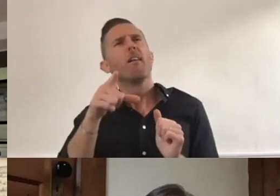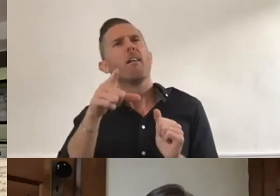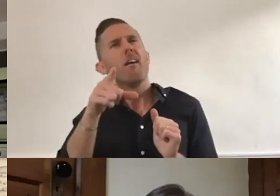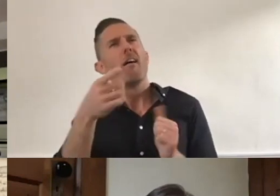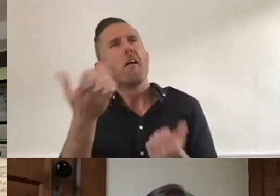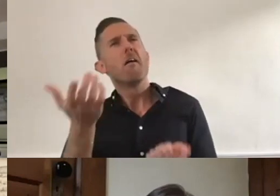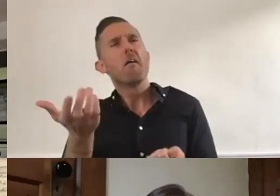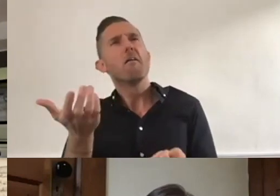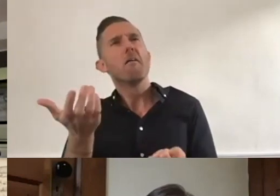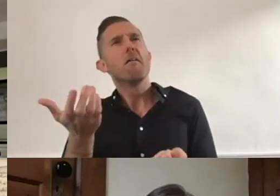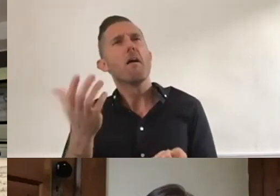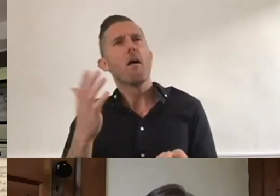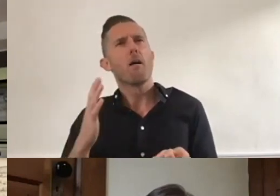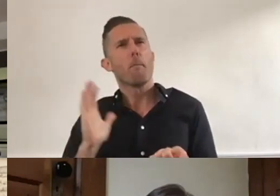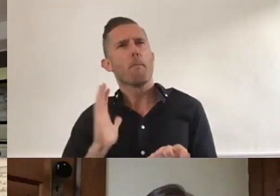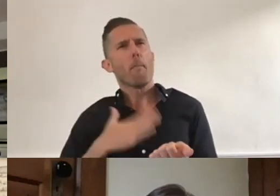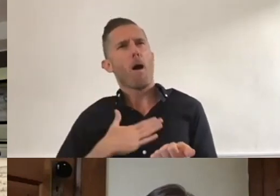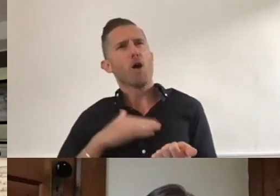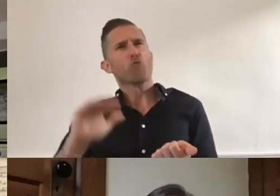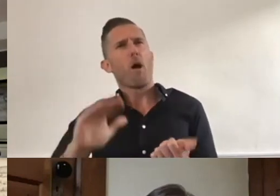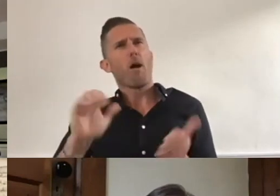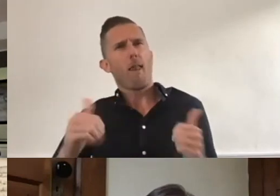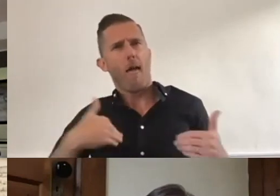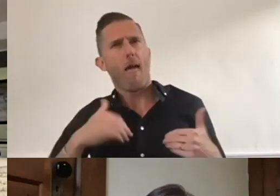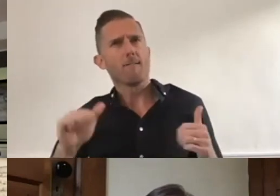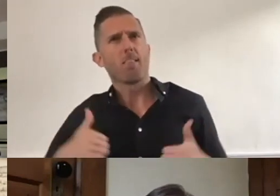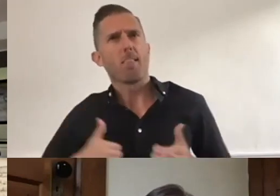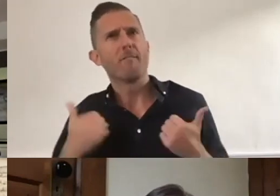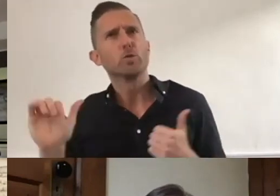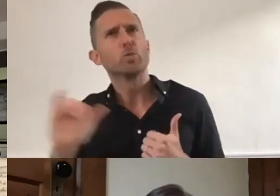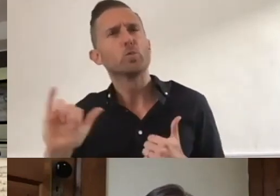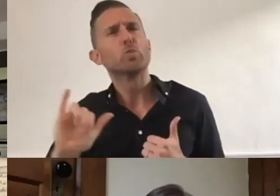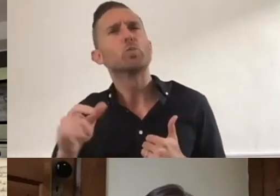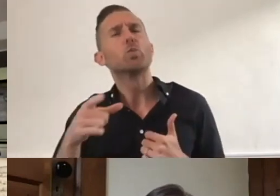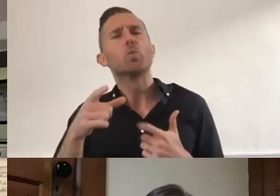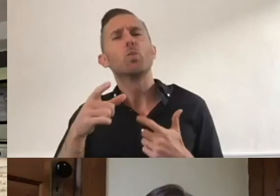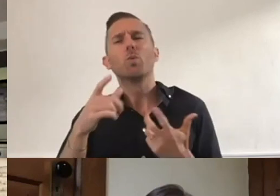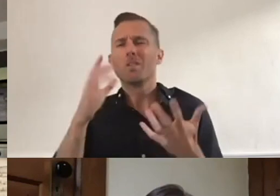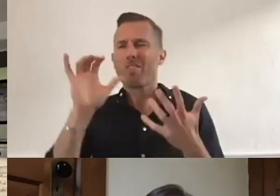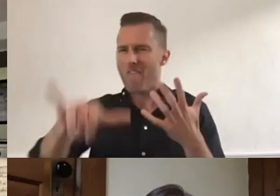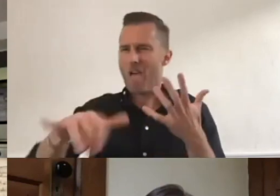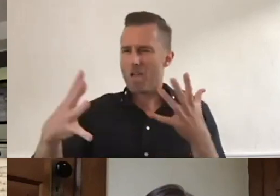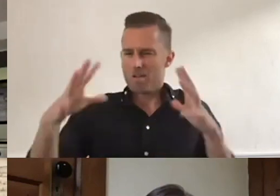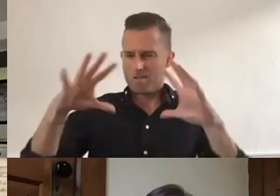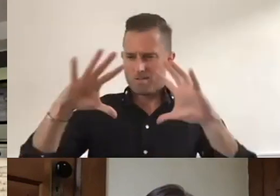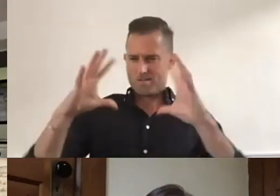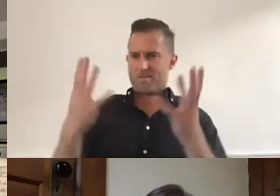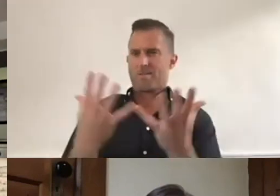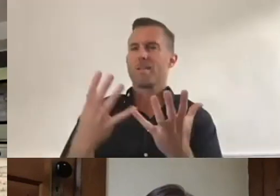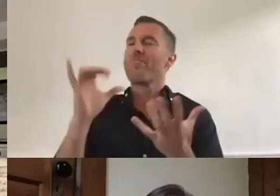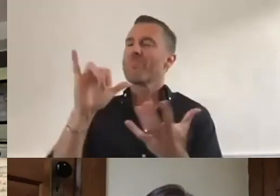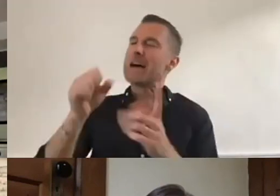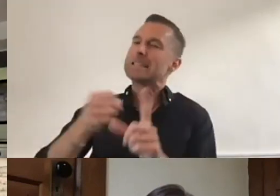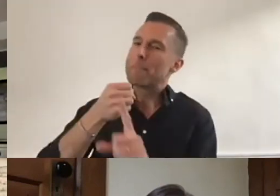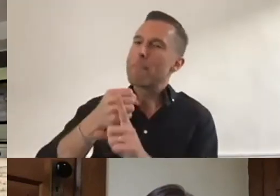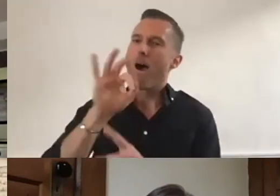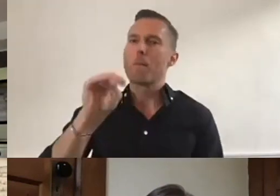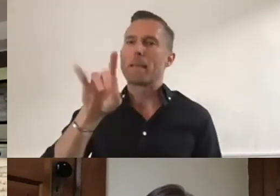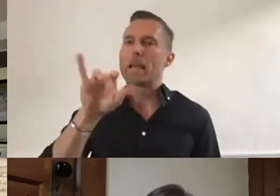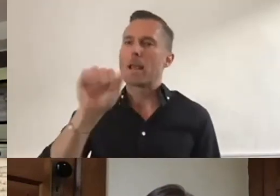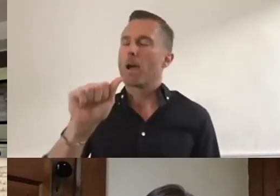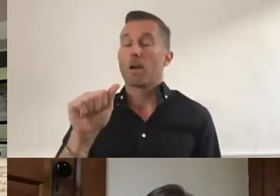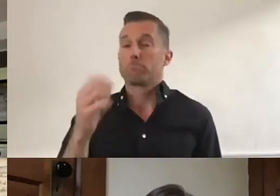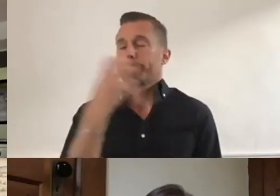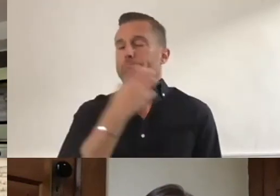that they can have a life, and that what that looks like. And I think it's so much, the impact that media can have really is